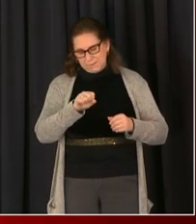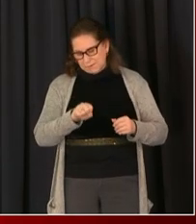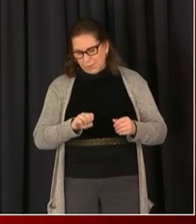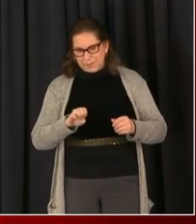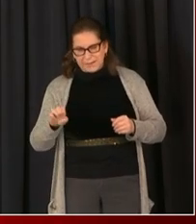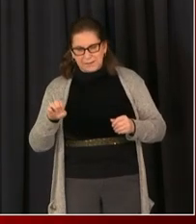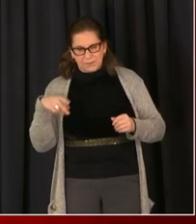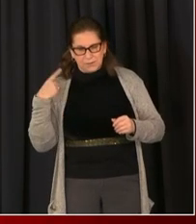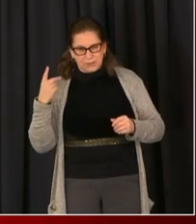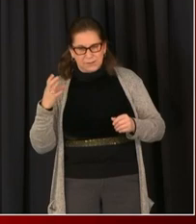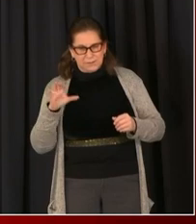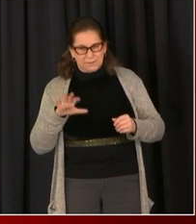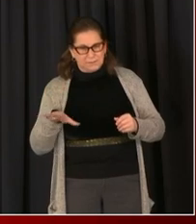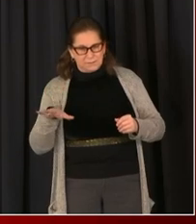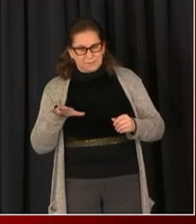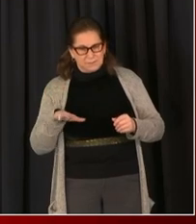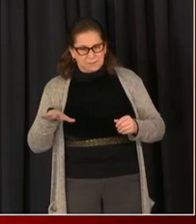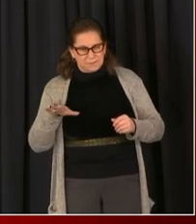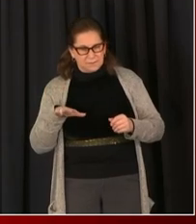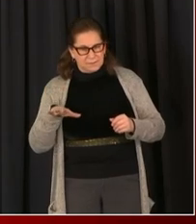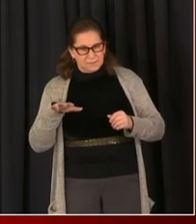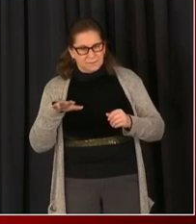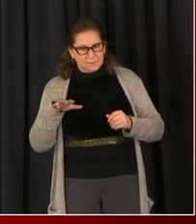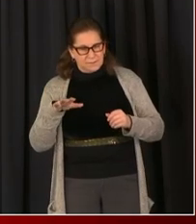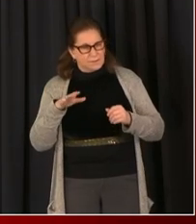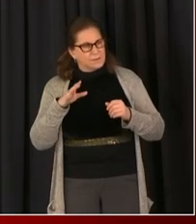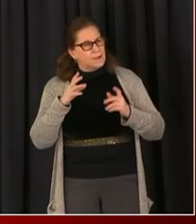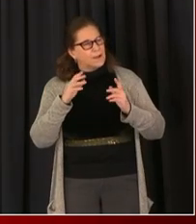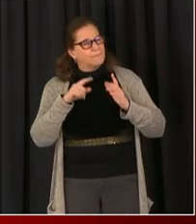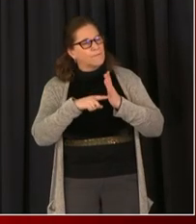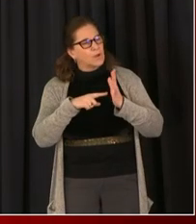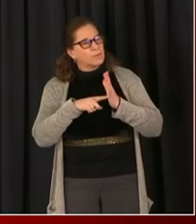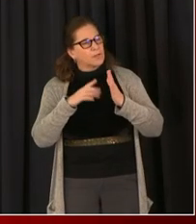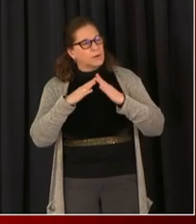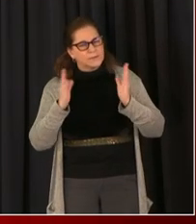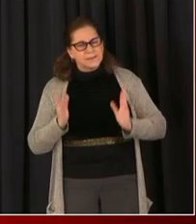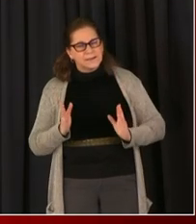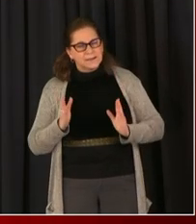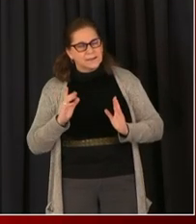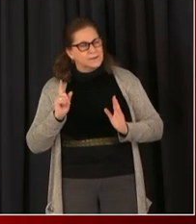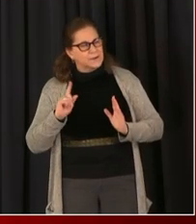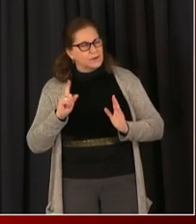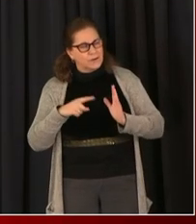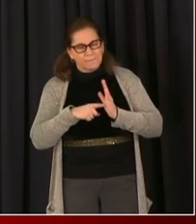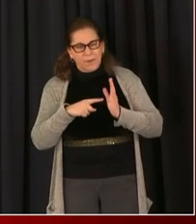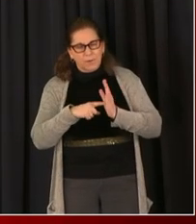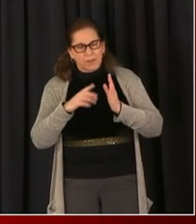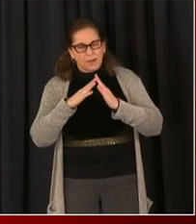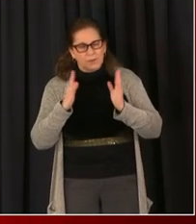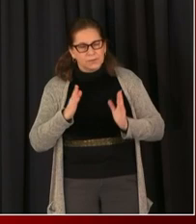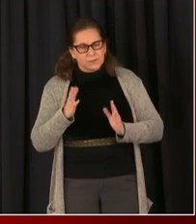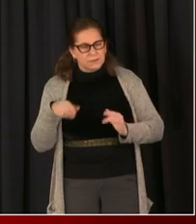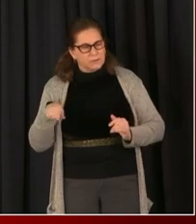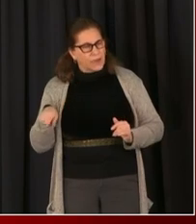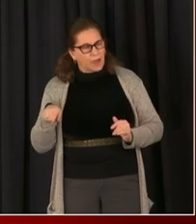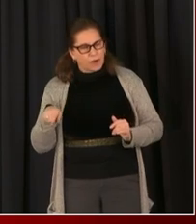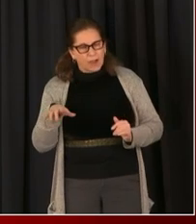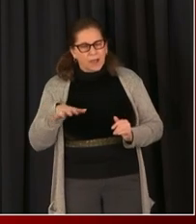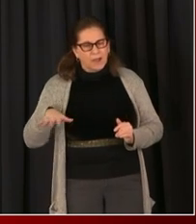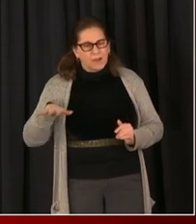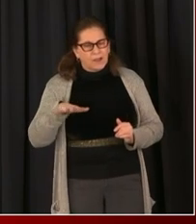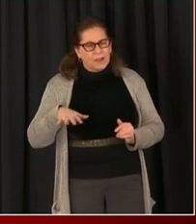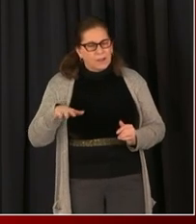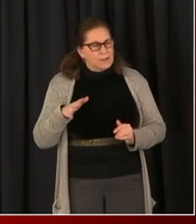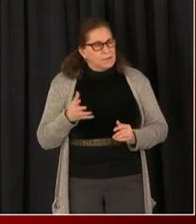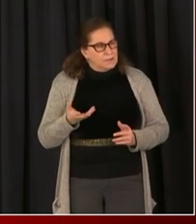relatively little affordable housing experience. I'm wondering, correct me if I'm wrong in that, but I'm wondering what you see as her qualifications for that board?